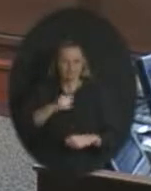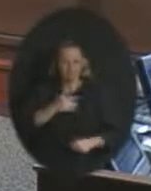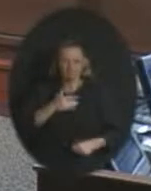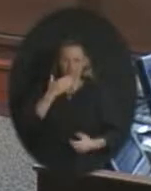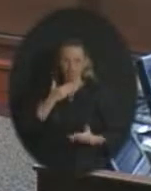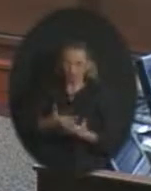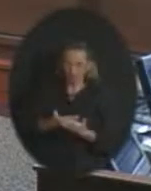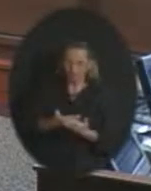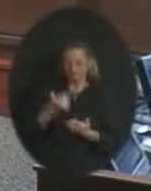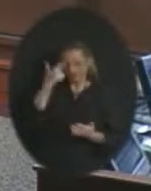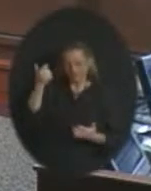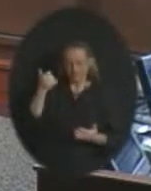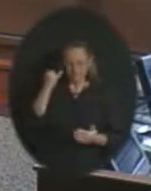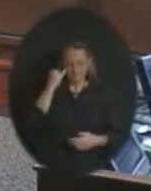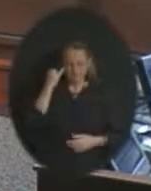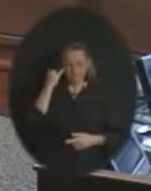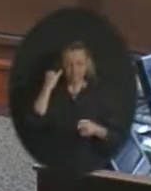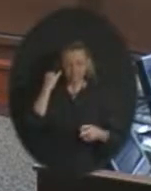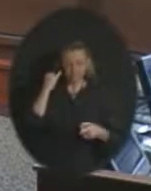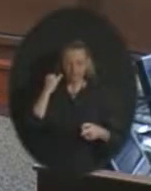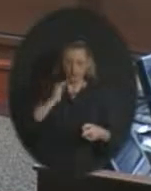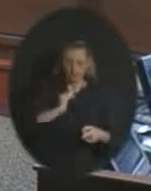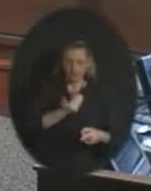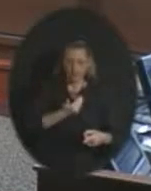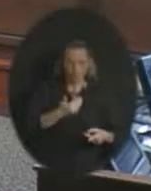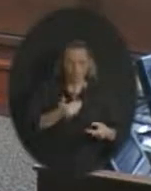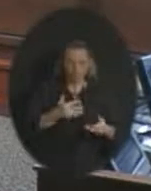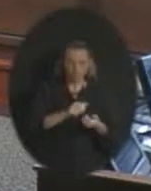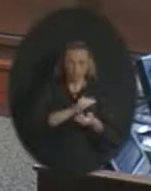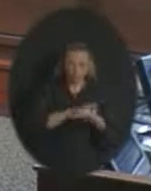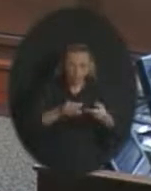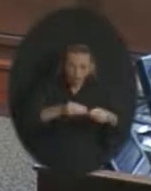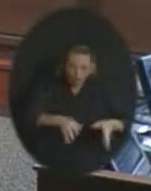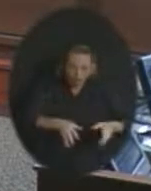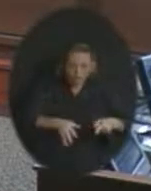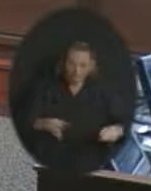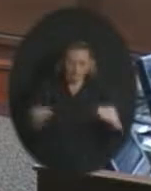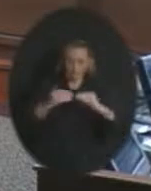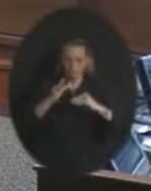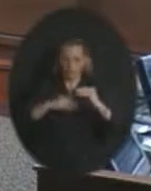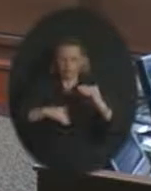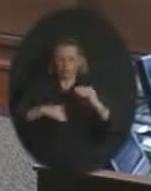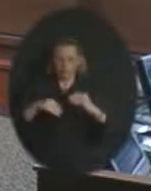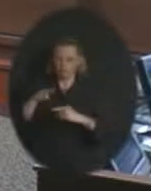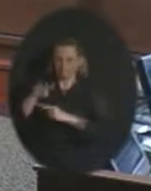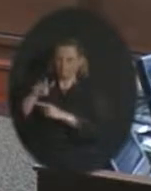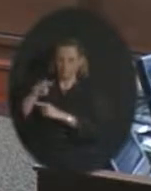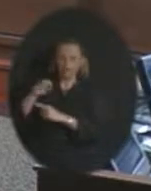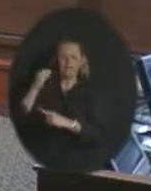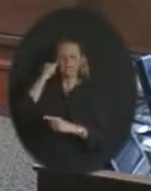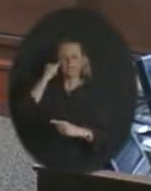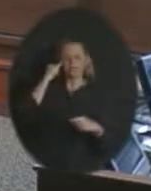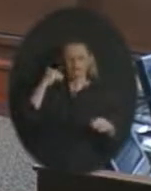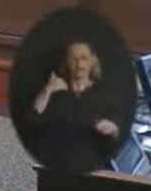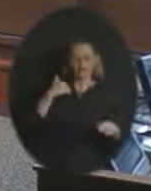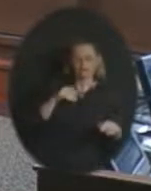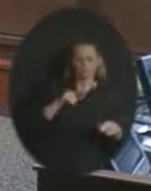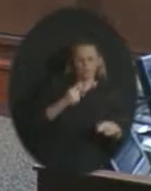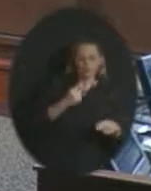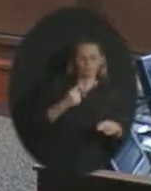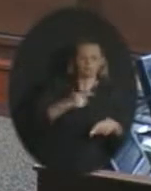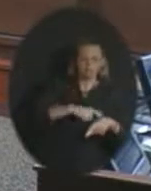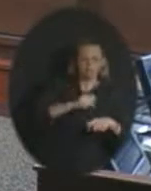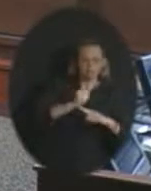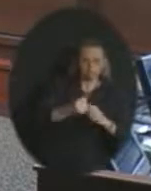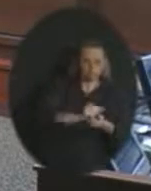those losses, if our losses were greater than our insurance or the 400,000, if we had one occurrence and it was a